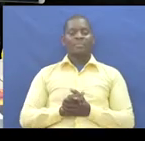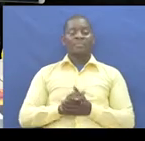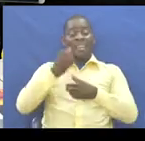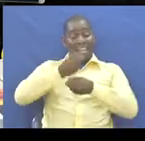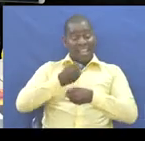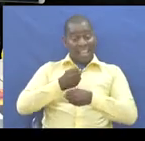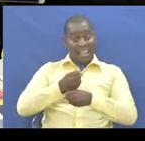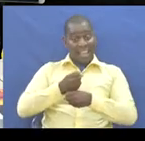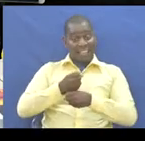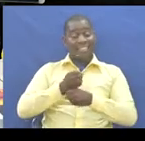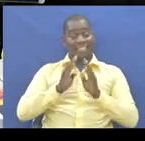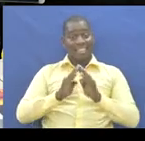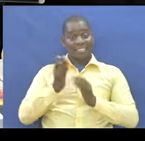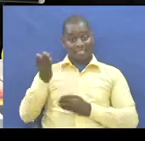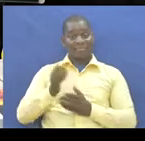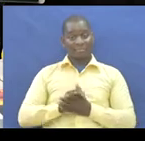So I can say this,